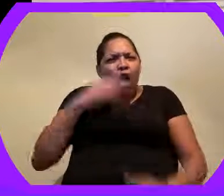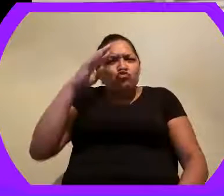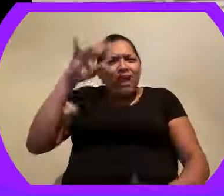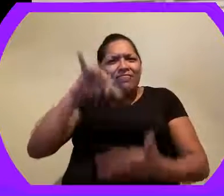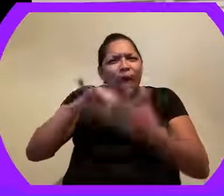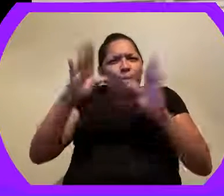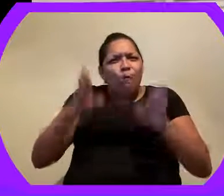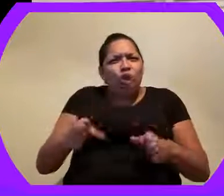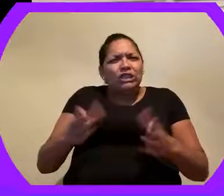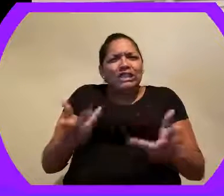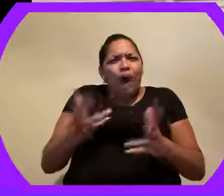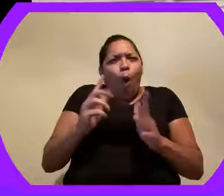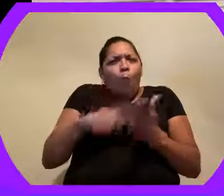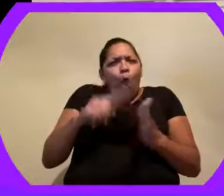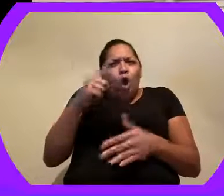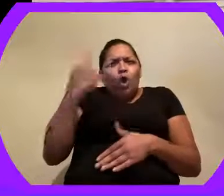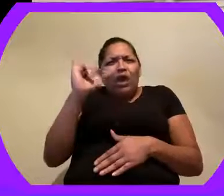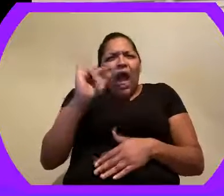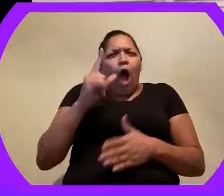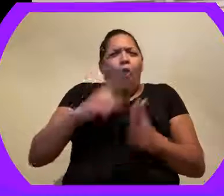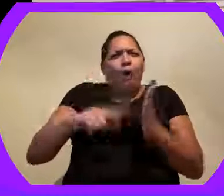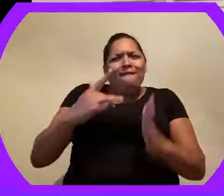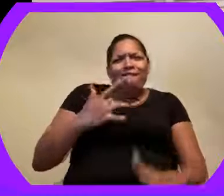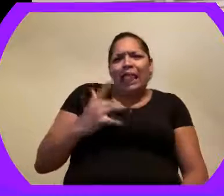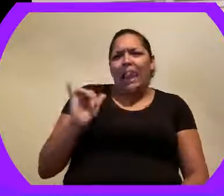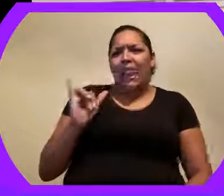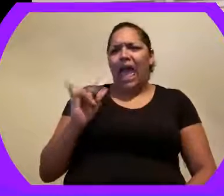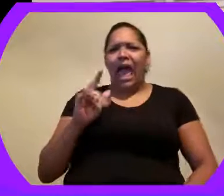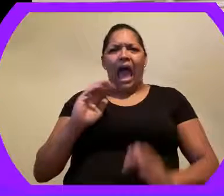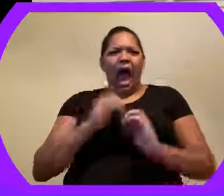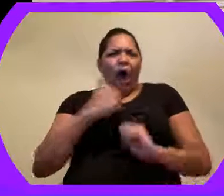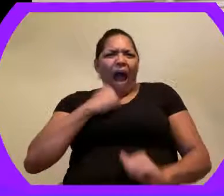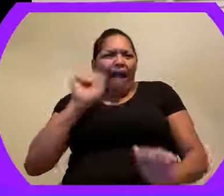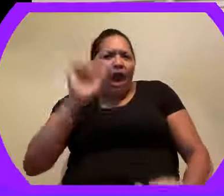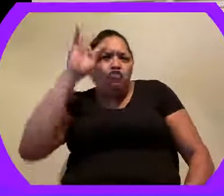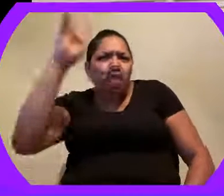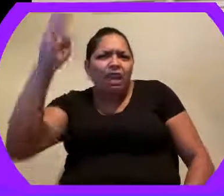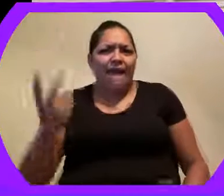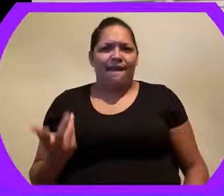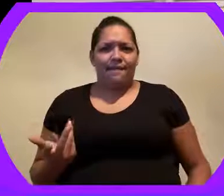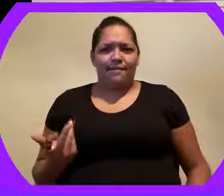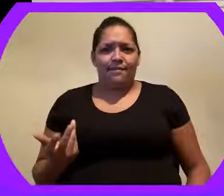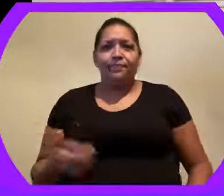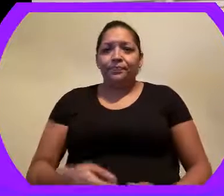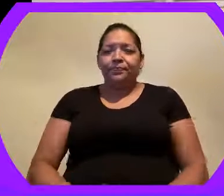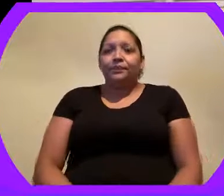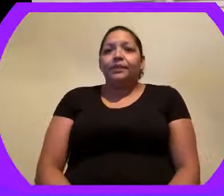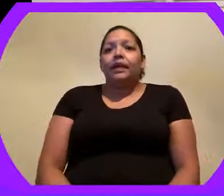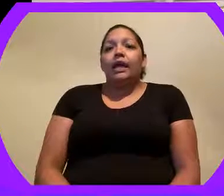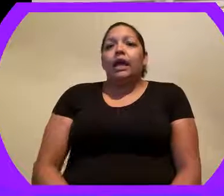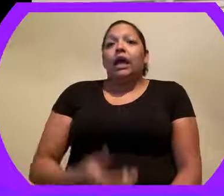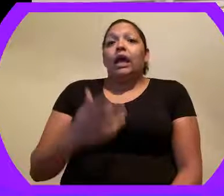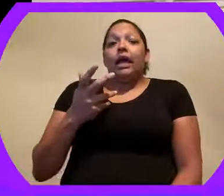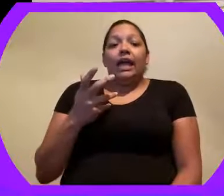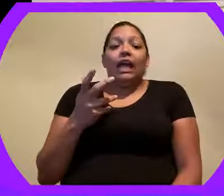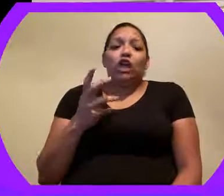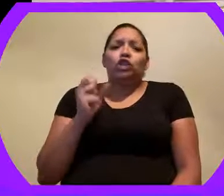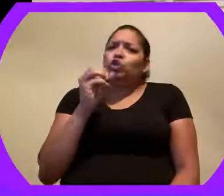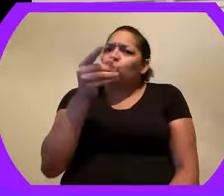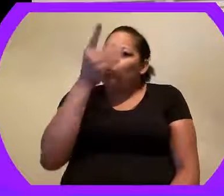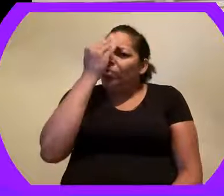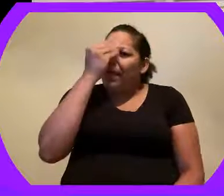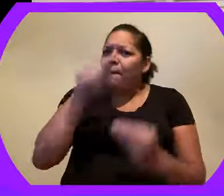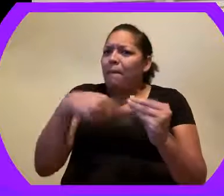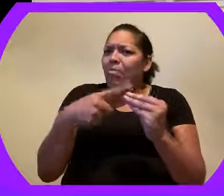to create a patient person in this moment, what would that look like? What would that feel like? How can I create patience in the now?